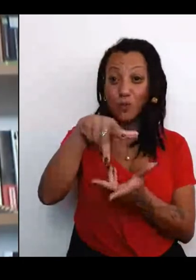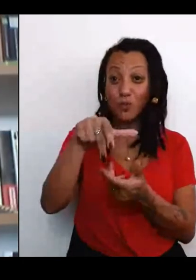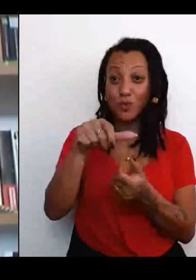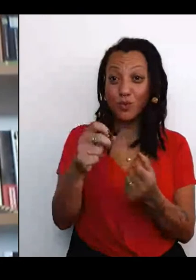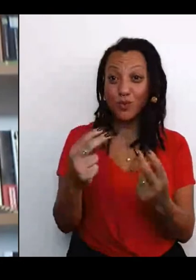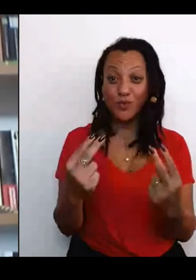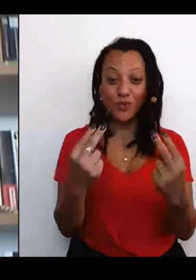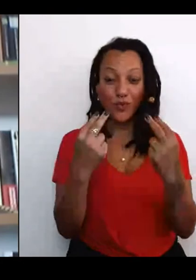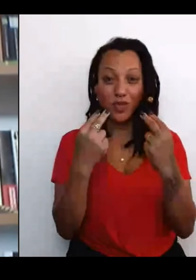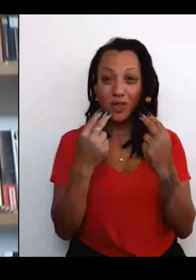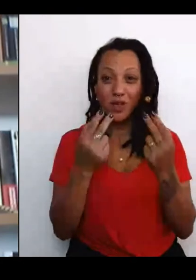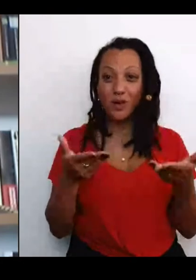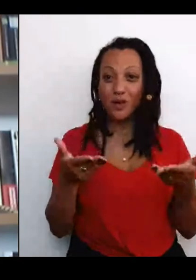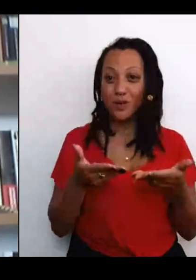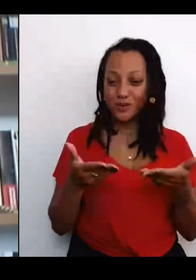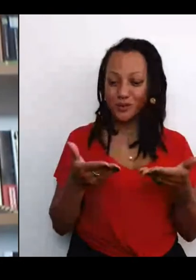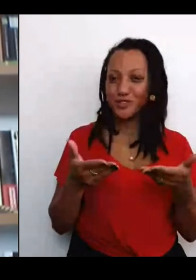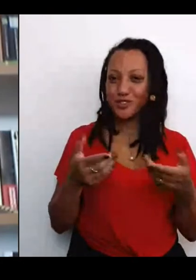foreign